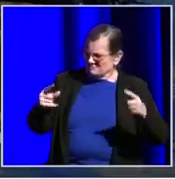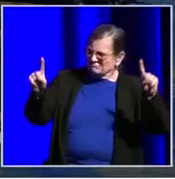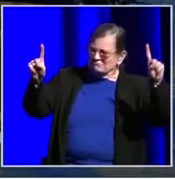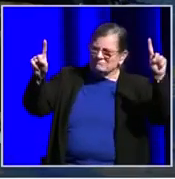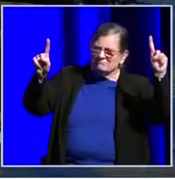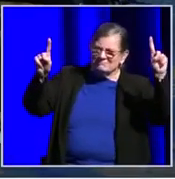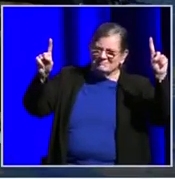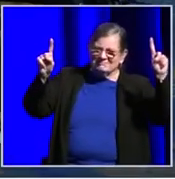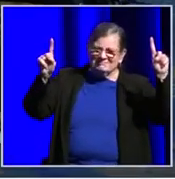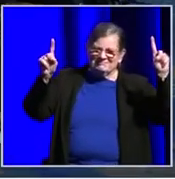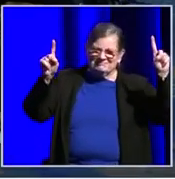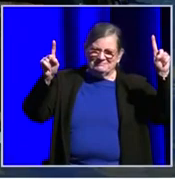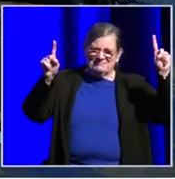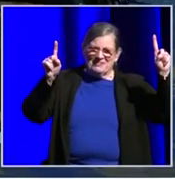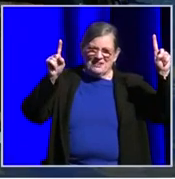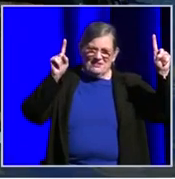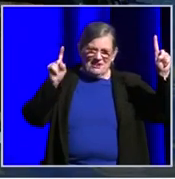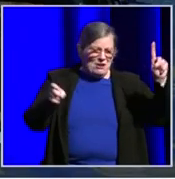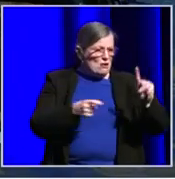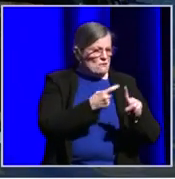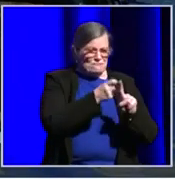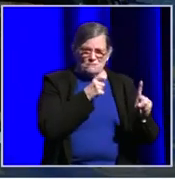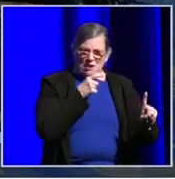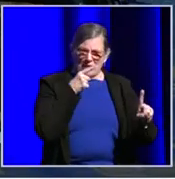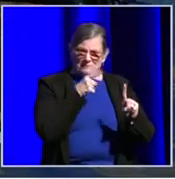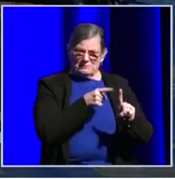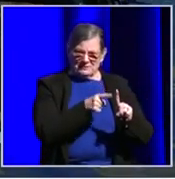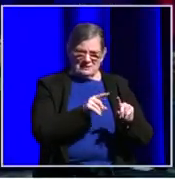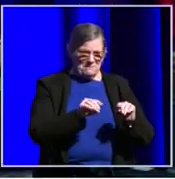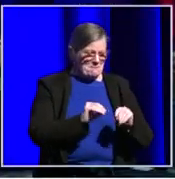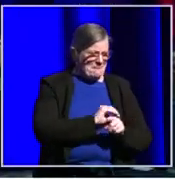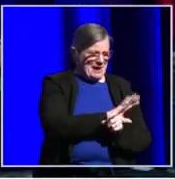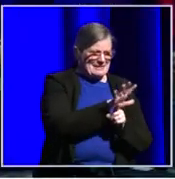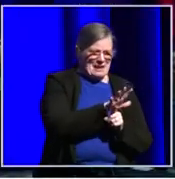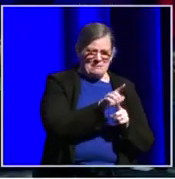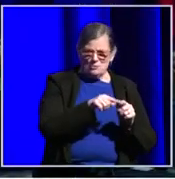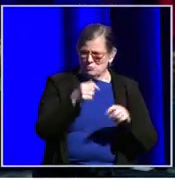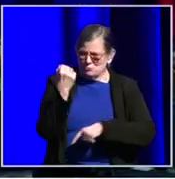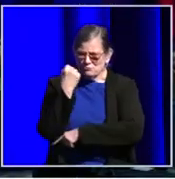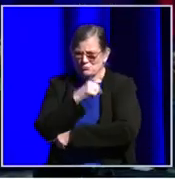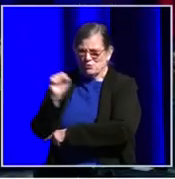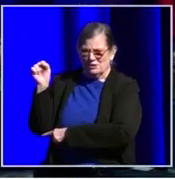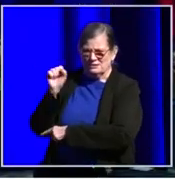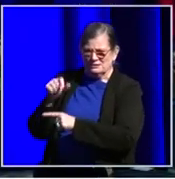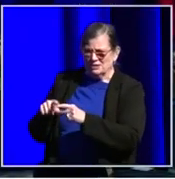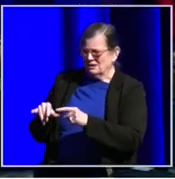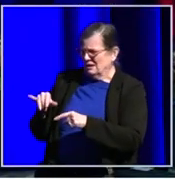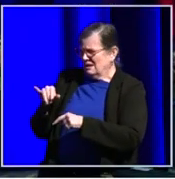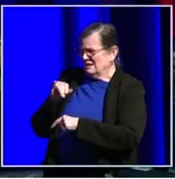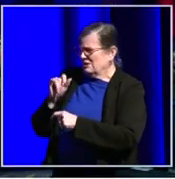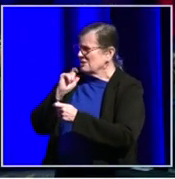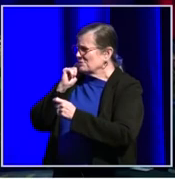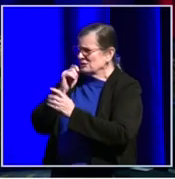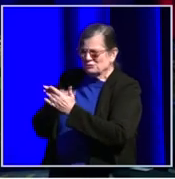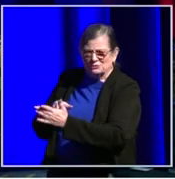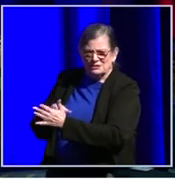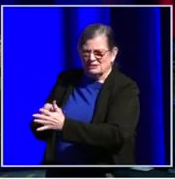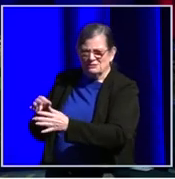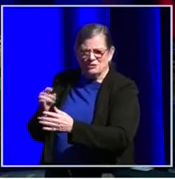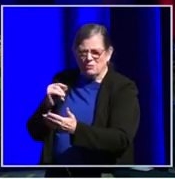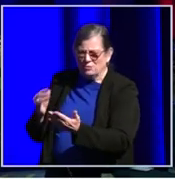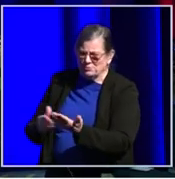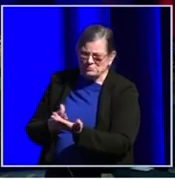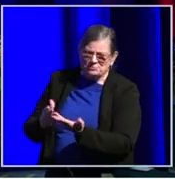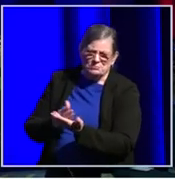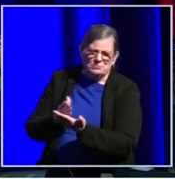From the pandemic to protests to an insurrection, we stood together. We made it through together.